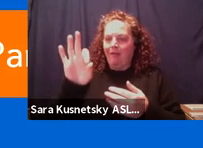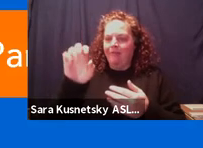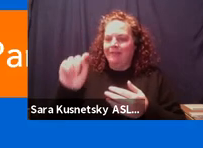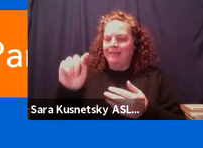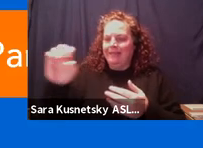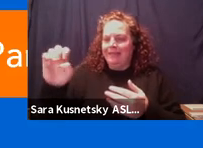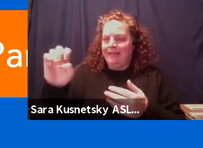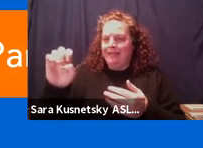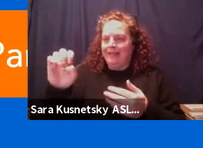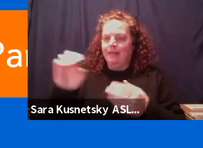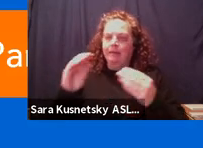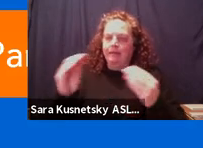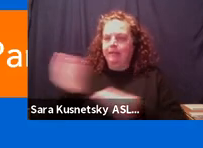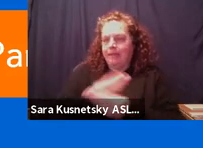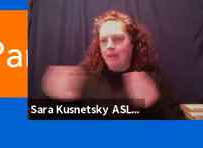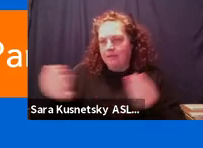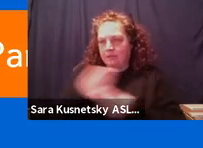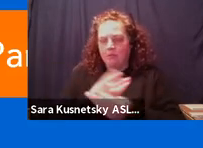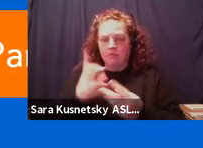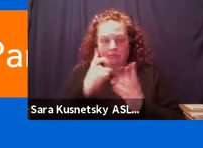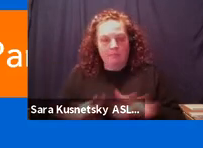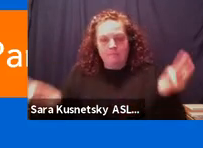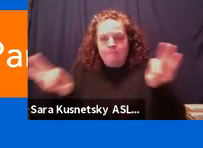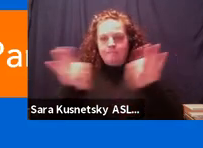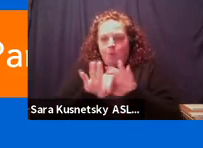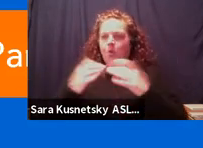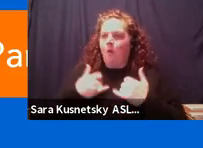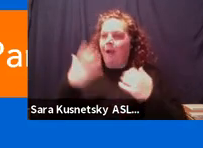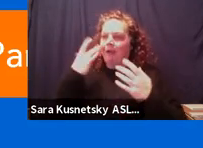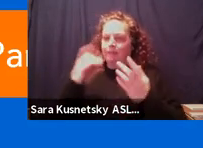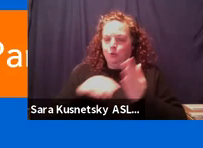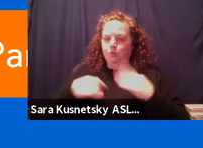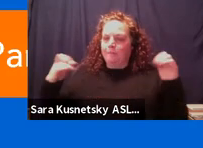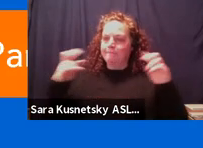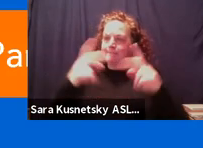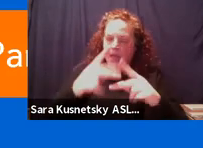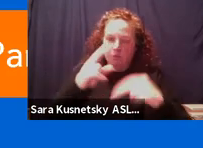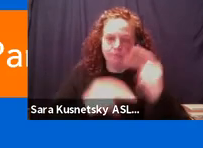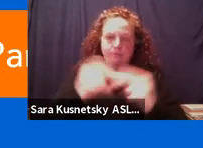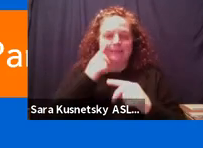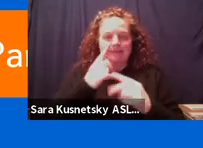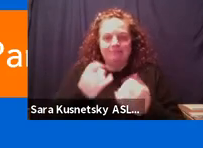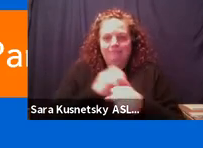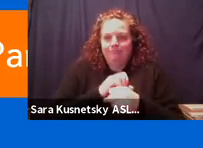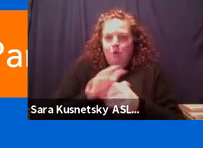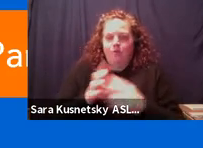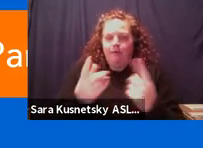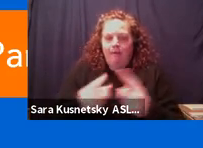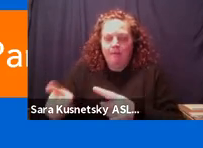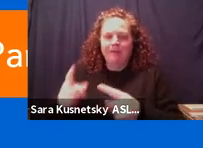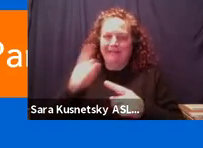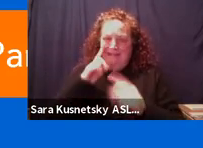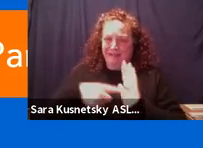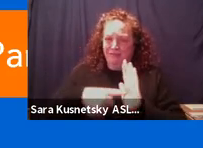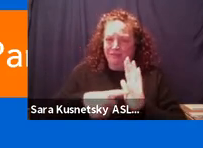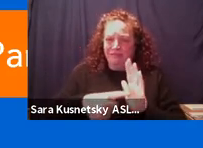especially important as ever as we return from COVID. Lower investments in Latinx and EL students are reflected